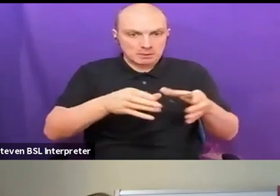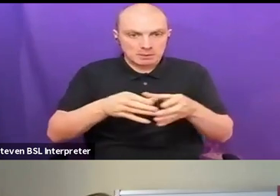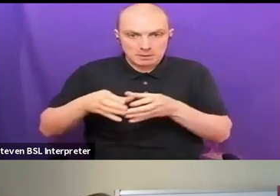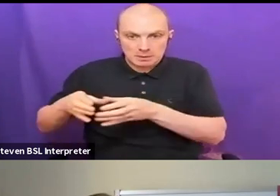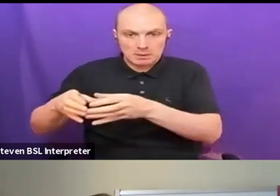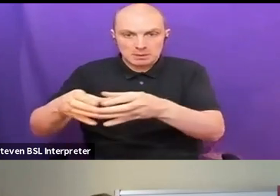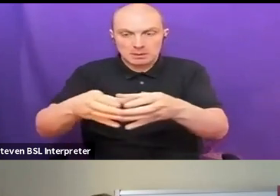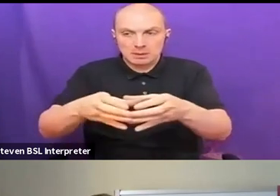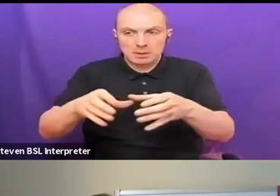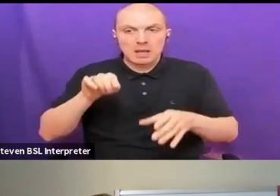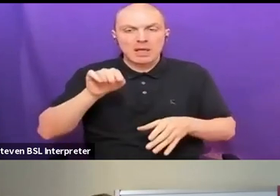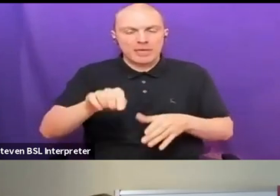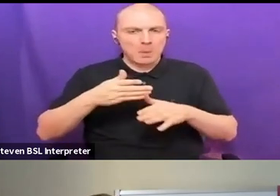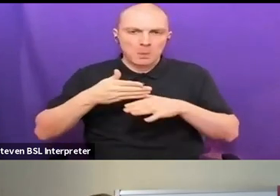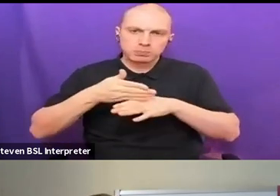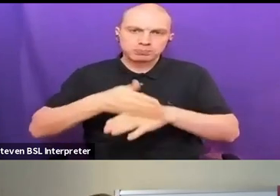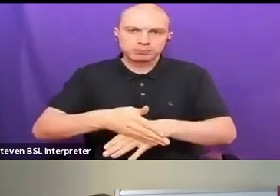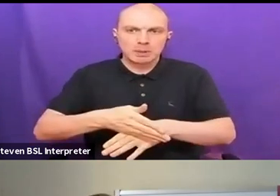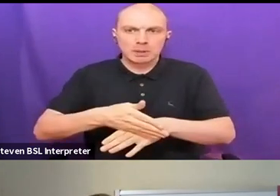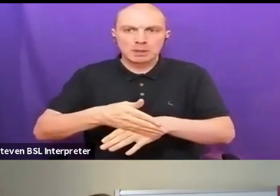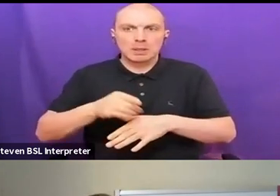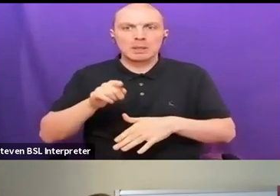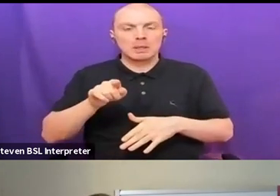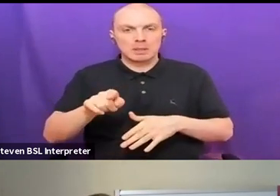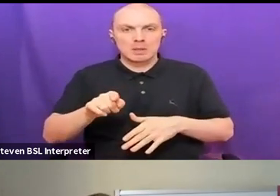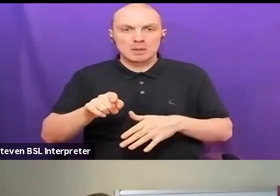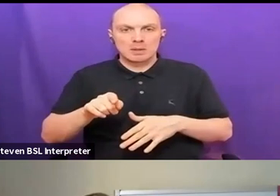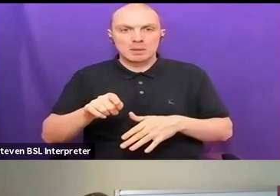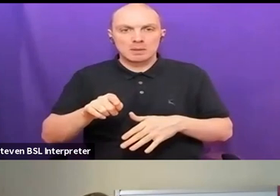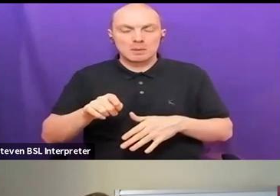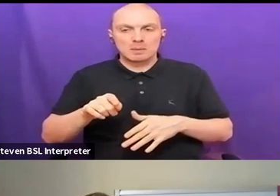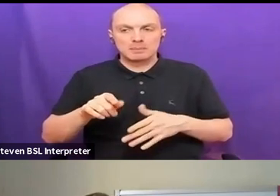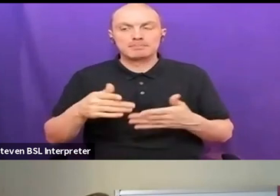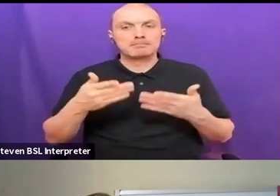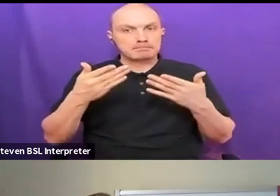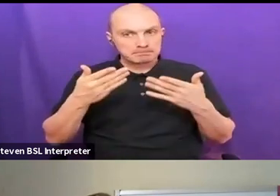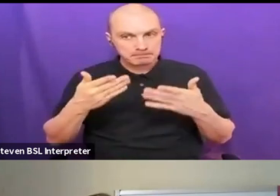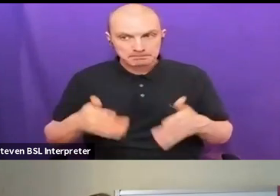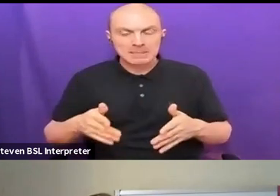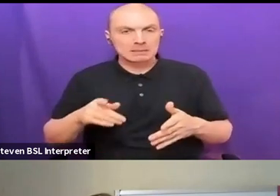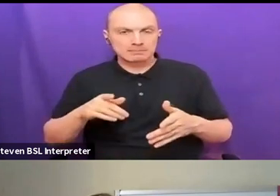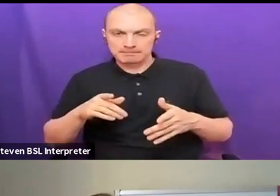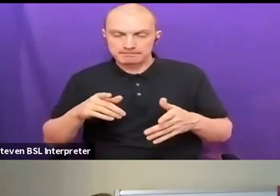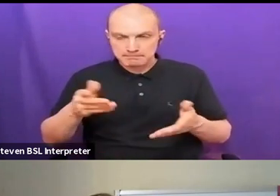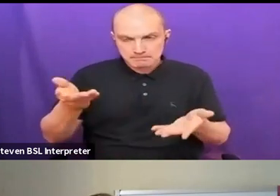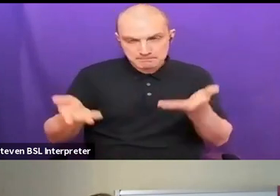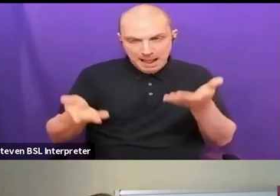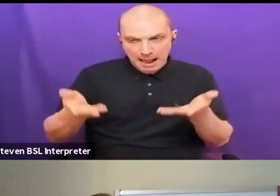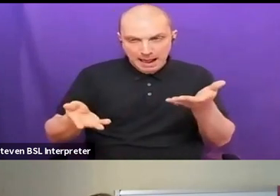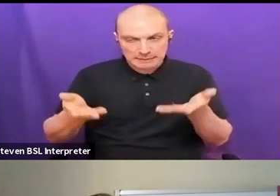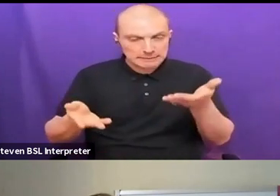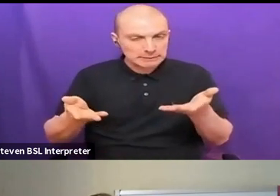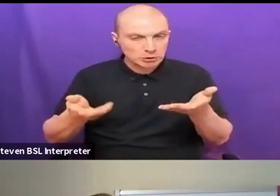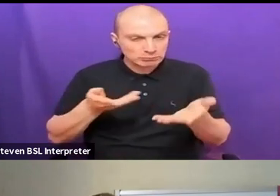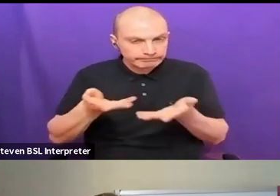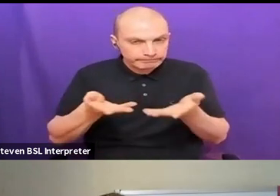hard to make sure that they get a balance. And you know, to mention some of the specific things about Arran